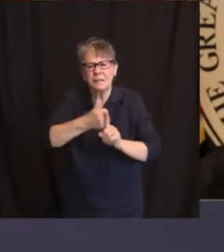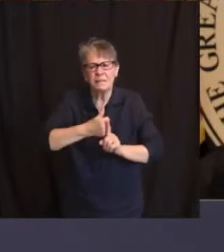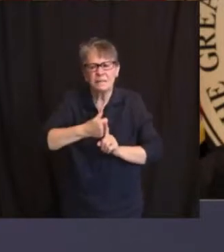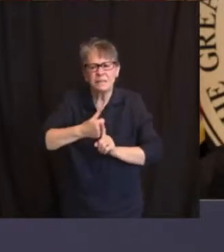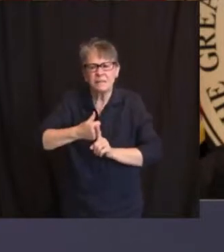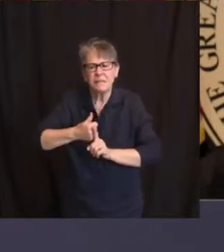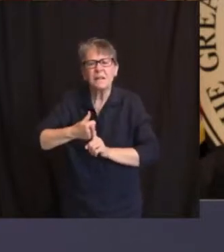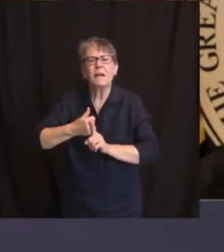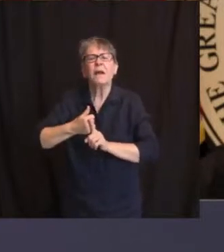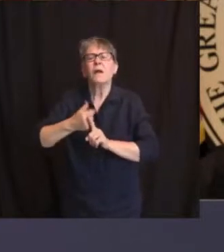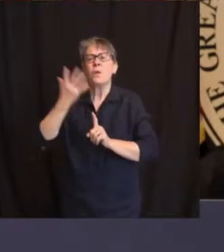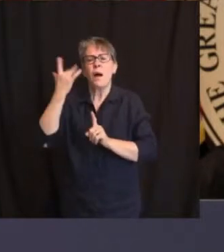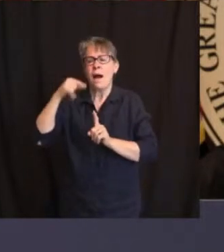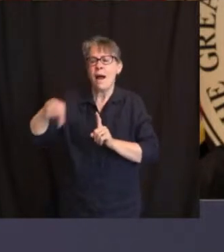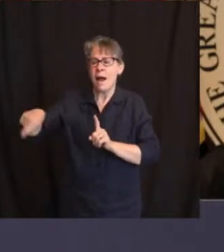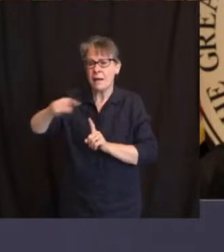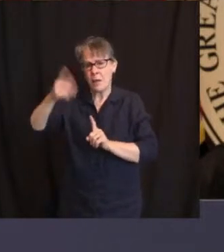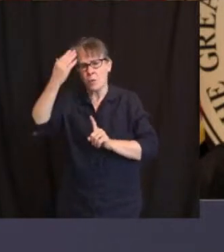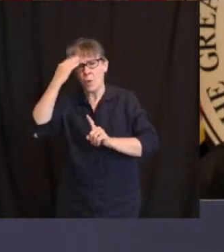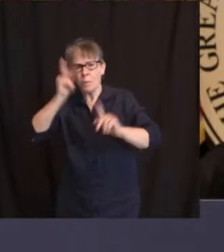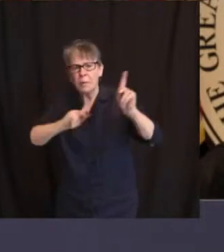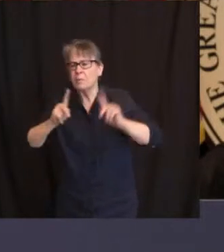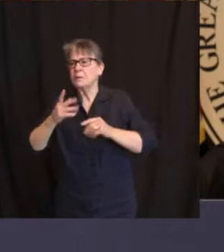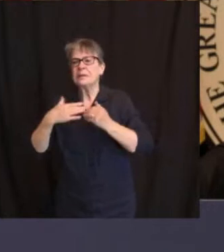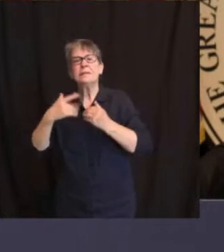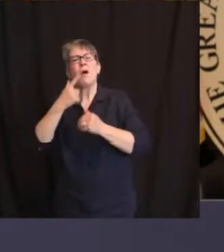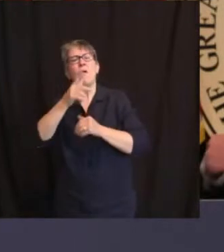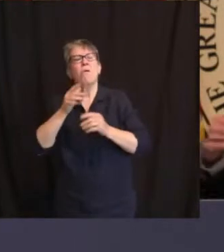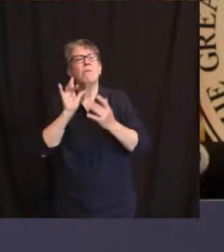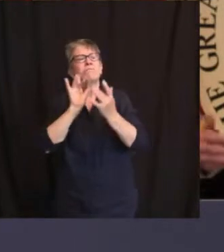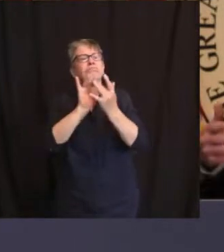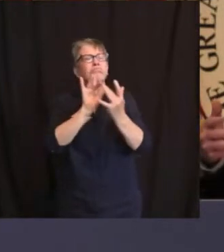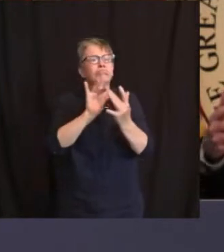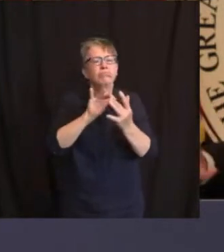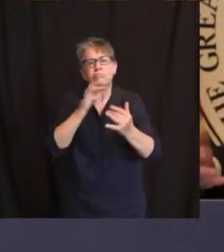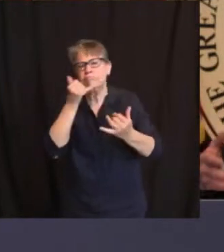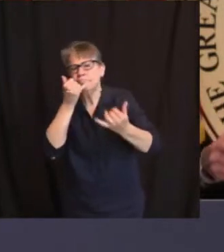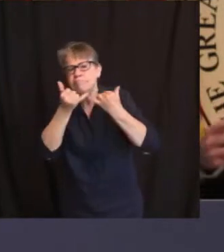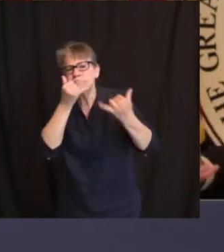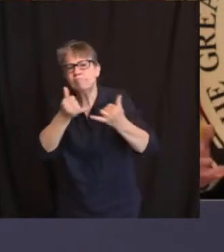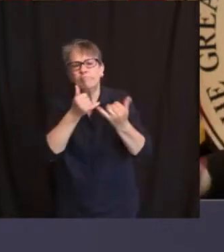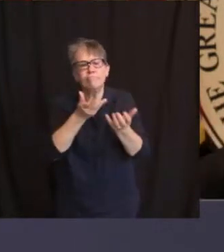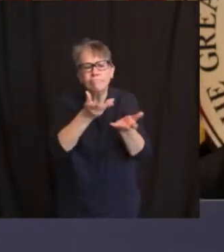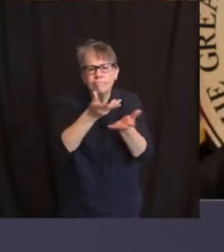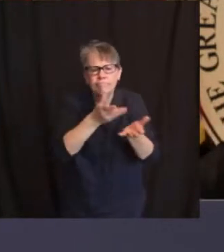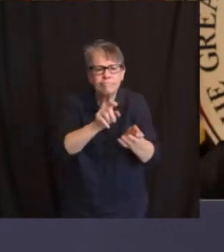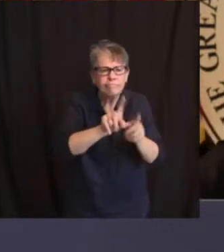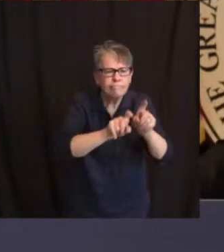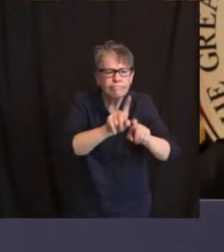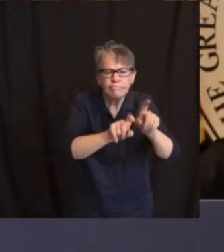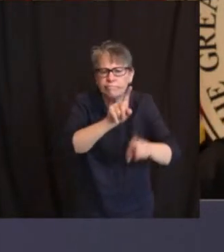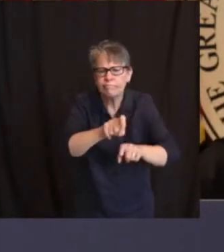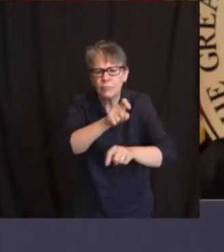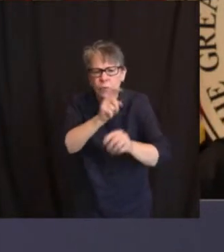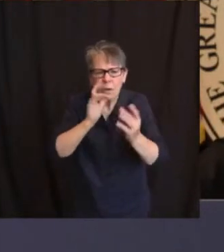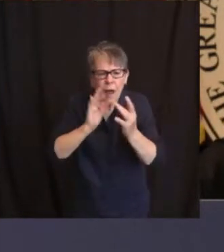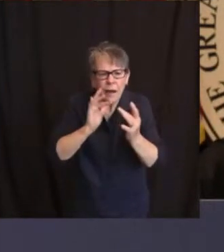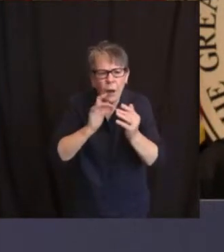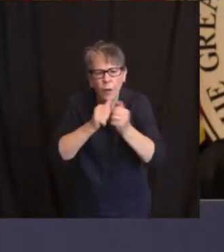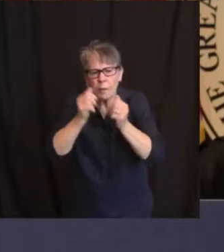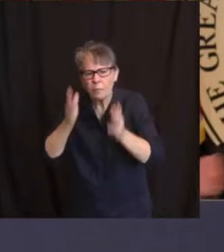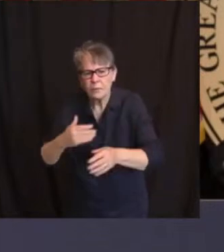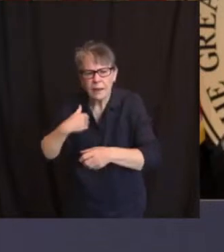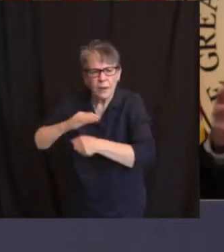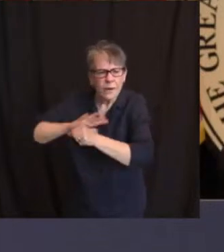I think we said yesterday, and if we didn't, my bad, but we're still working out the elements of the isolation piece of this, so we will